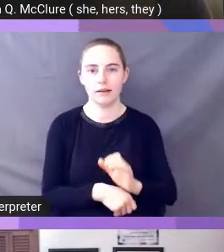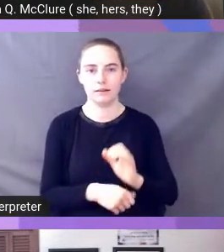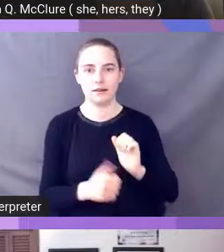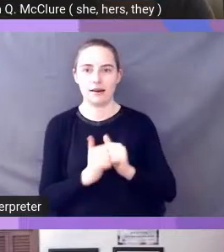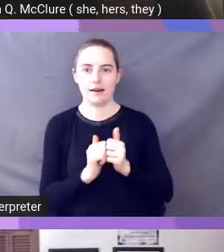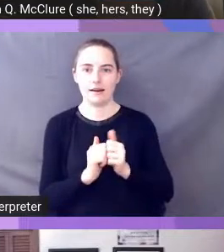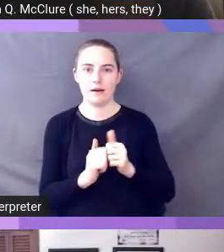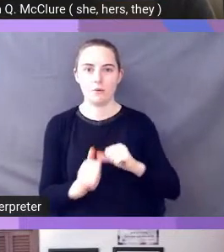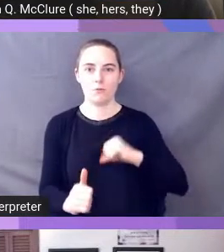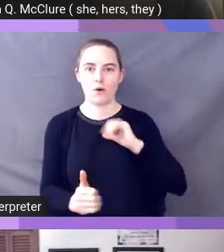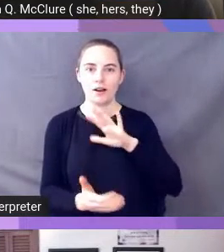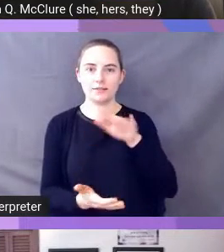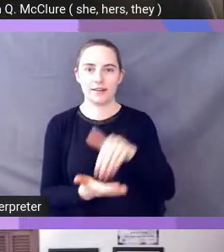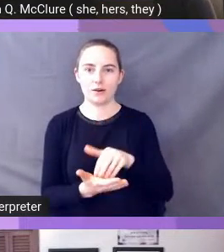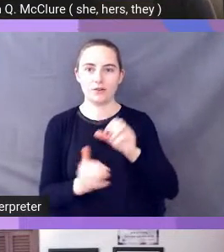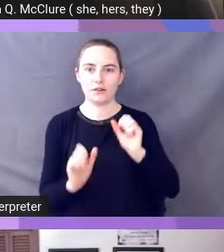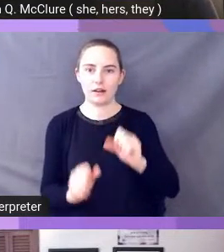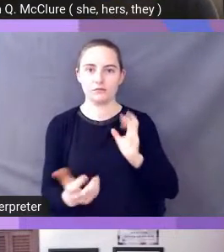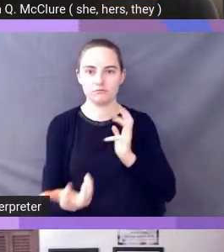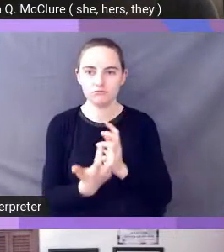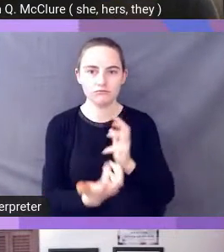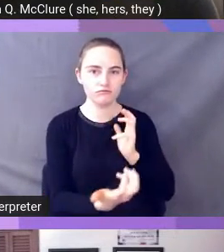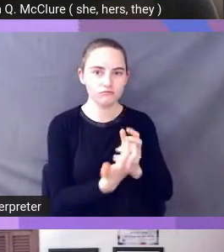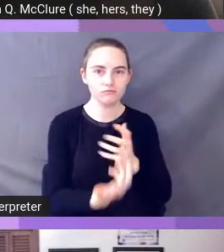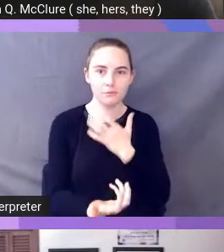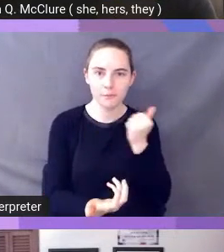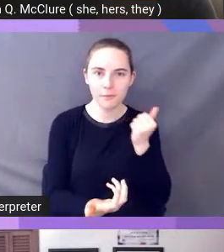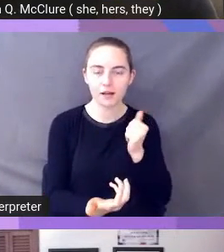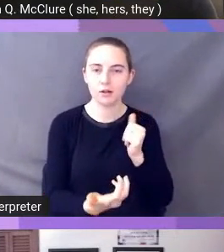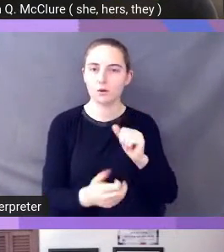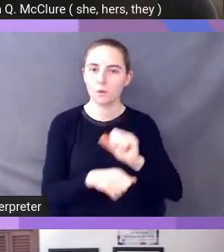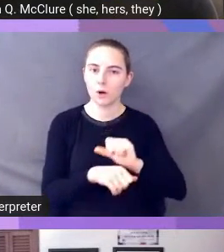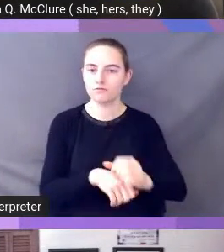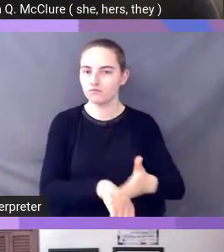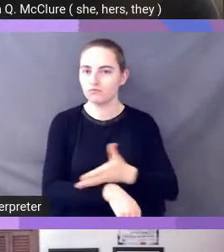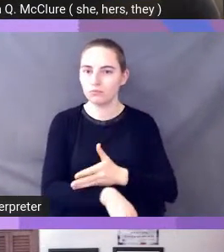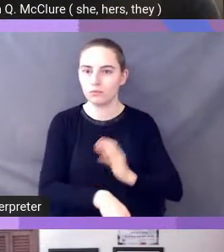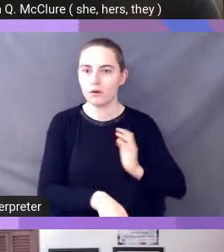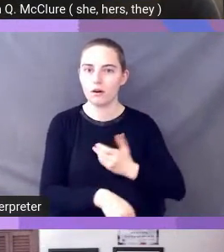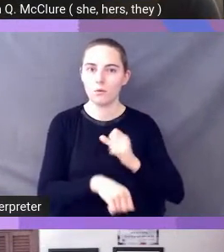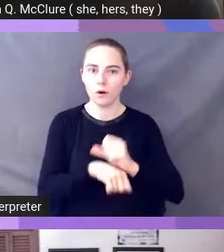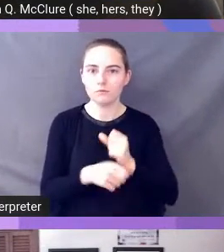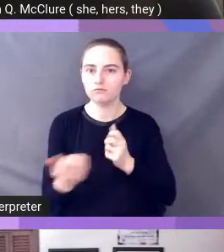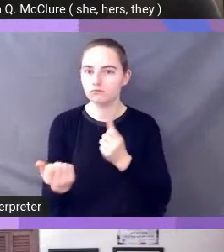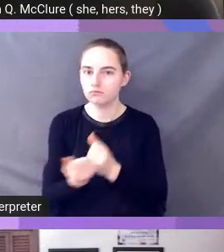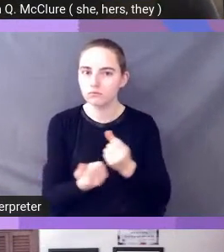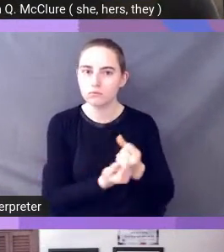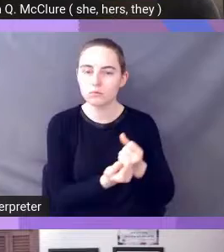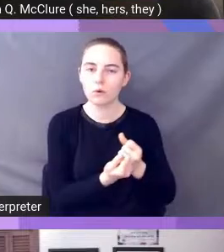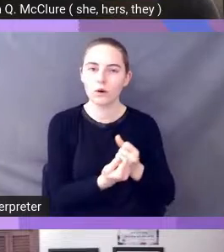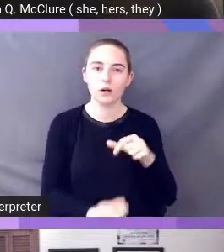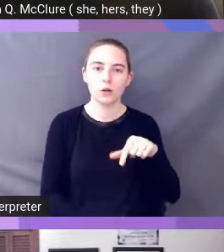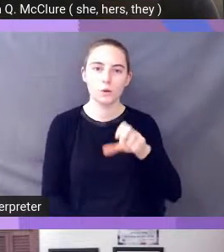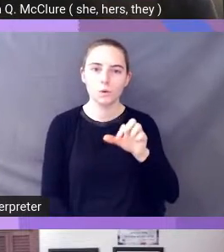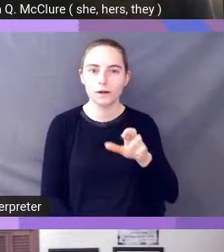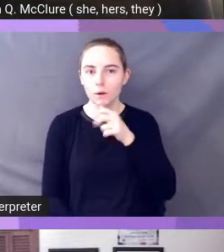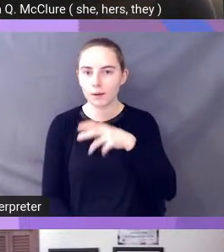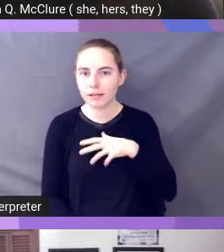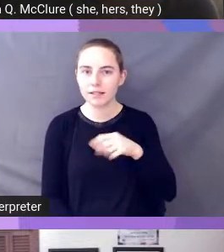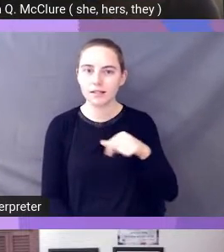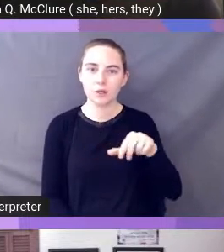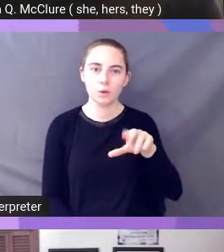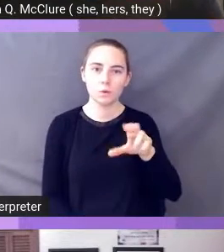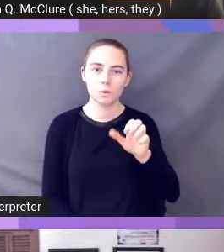and how we can be better activists for our queer female, queer women, and queer non-binary communities. And